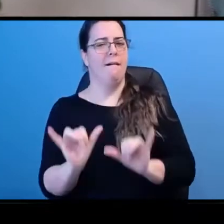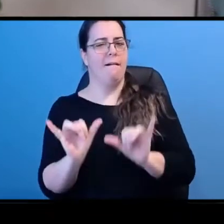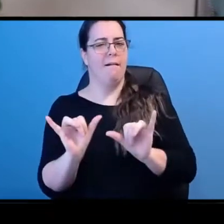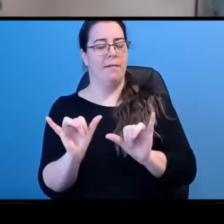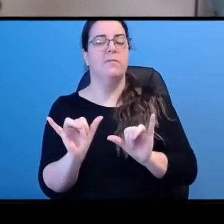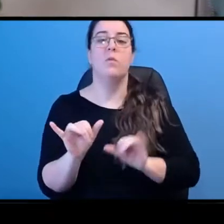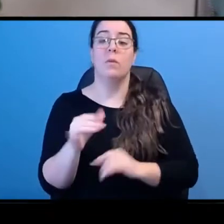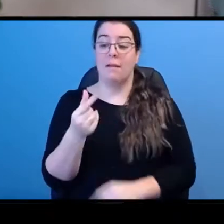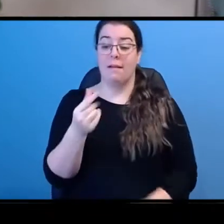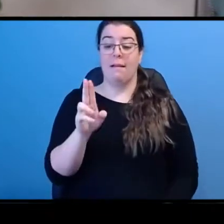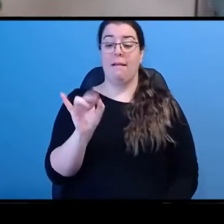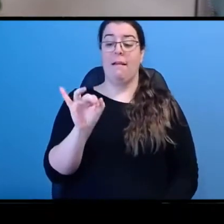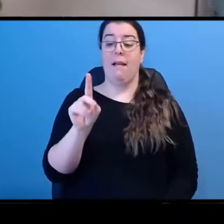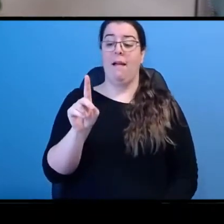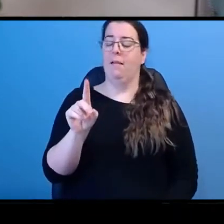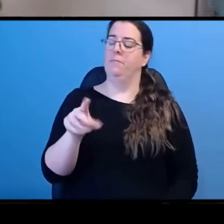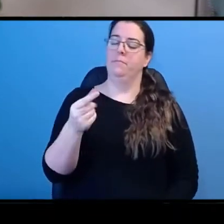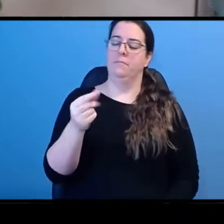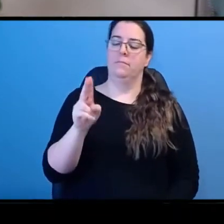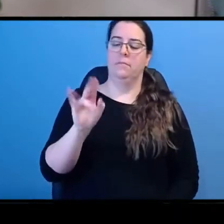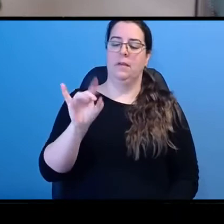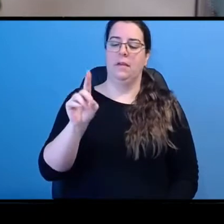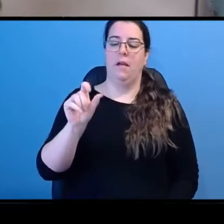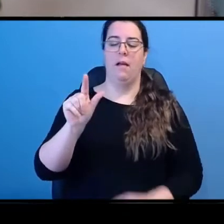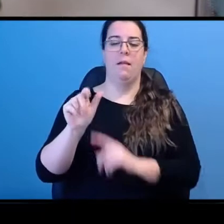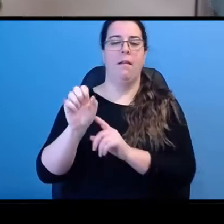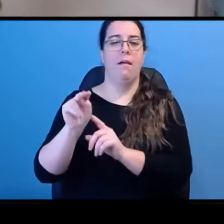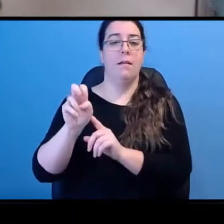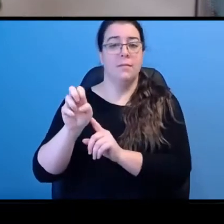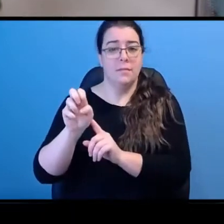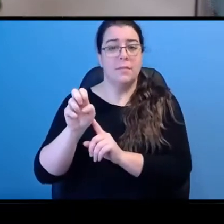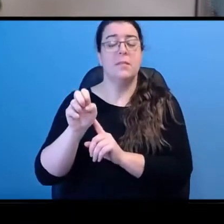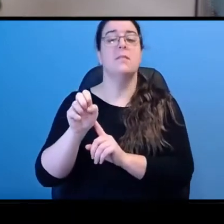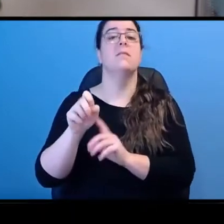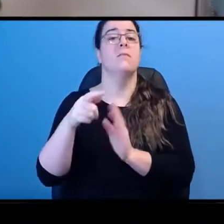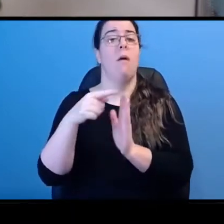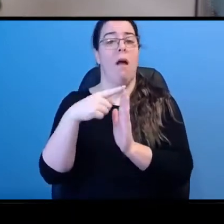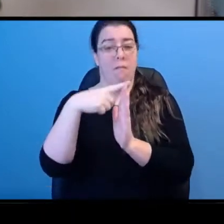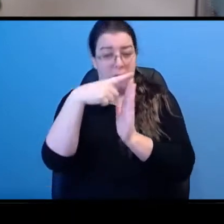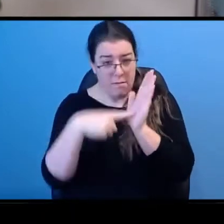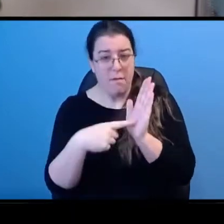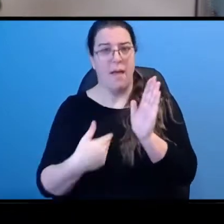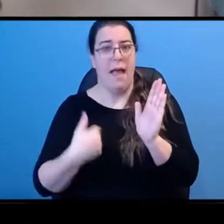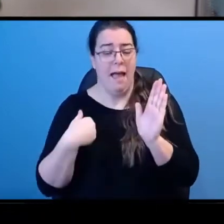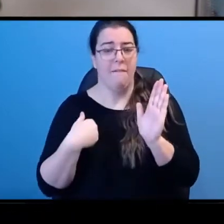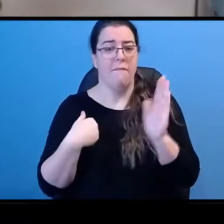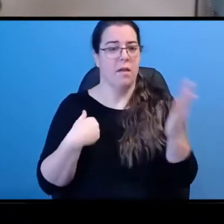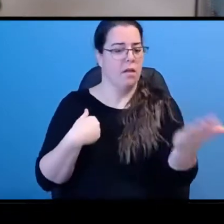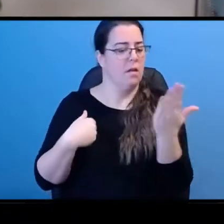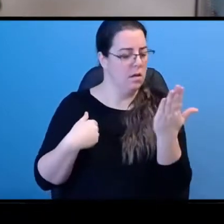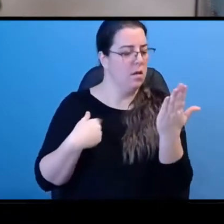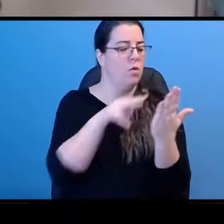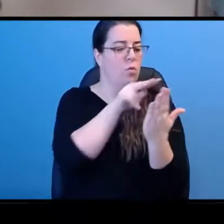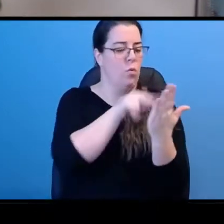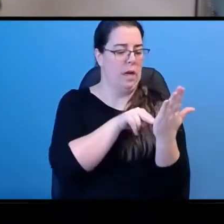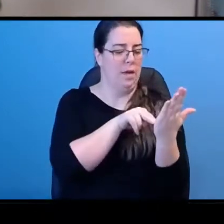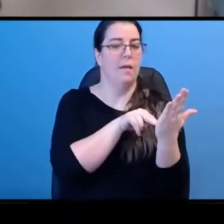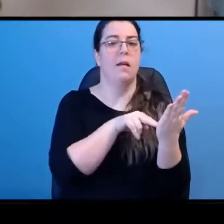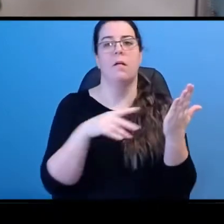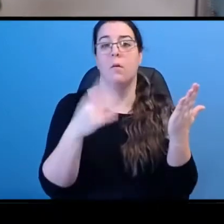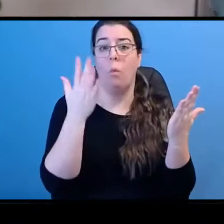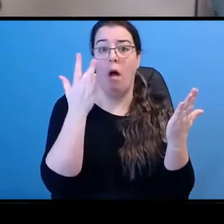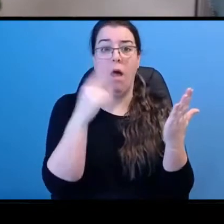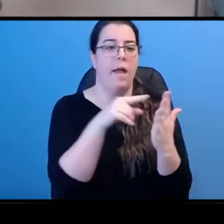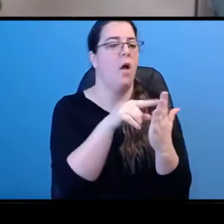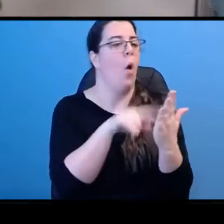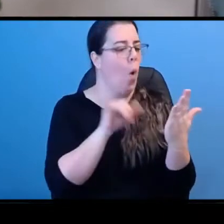also tells you, what support material is required. And that's the last thing that you want to do when you're